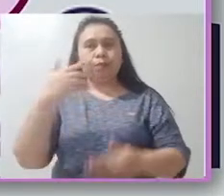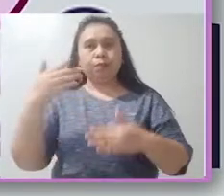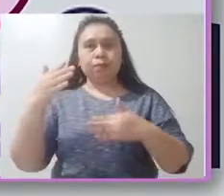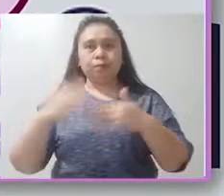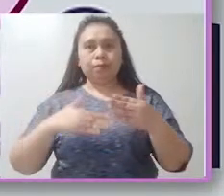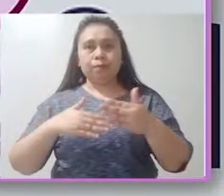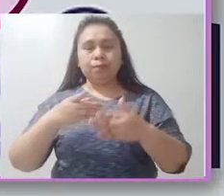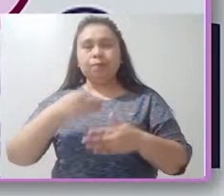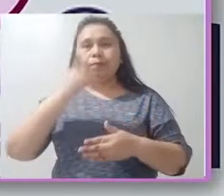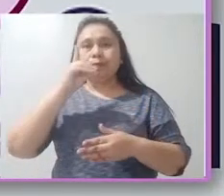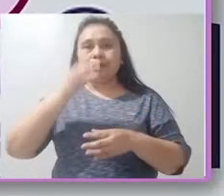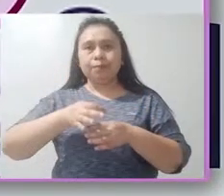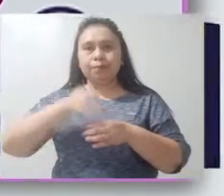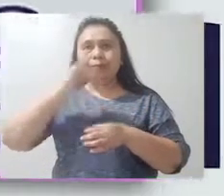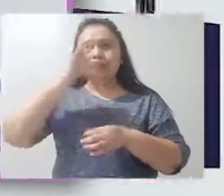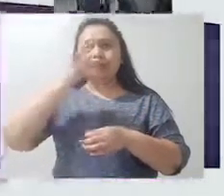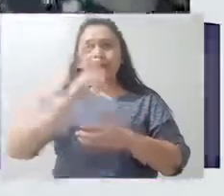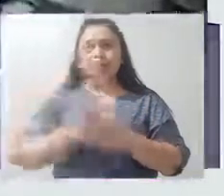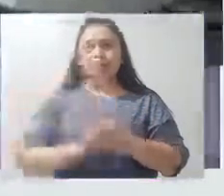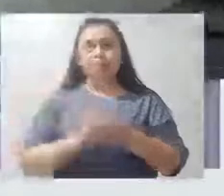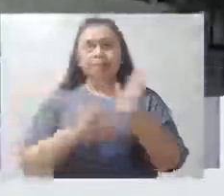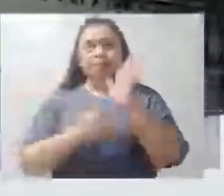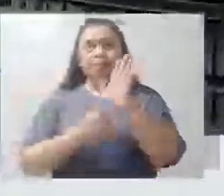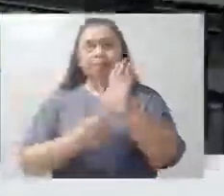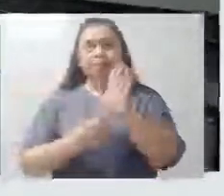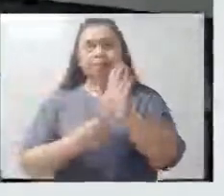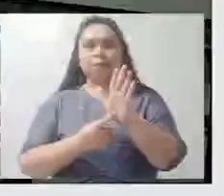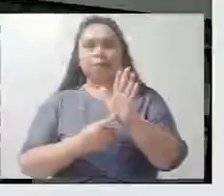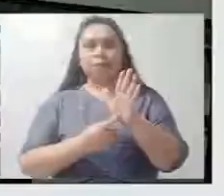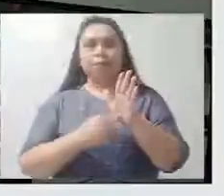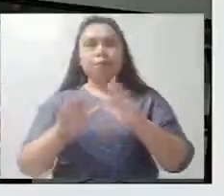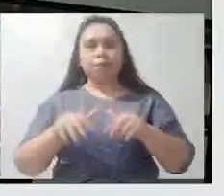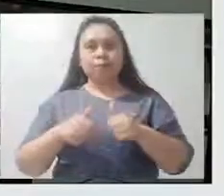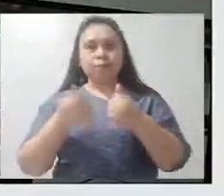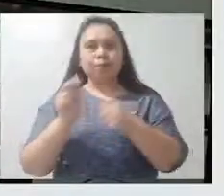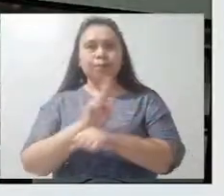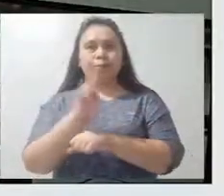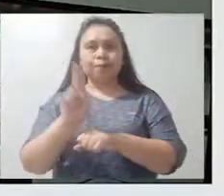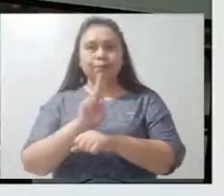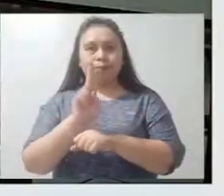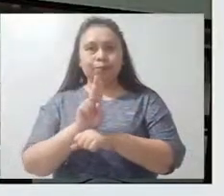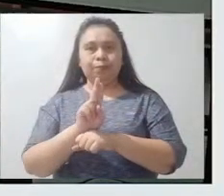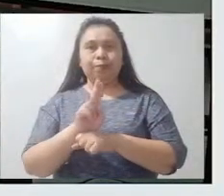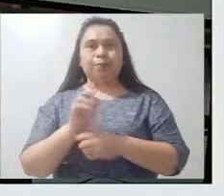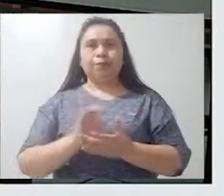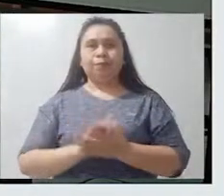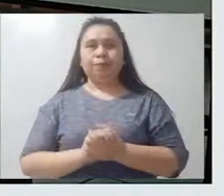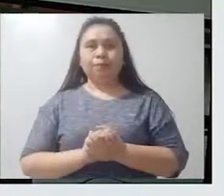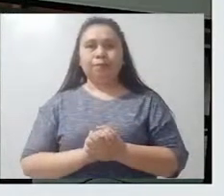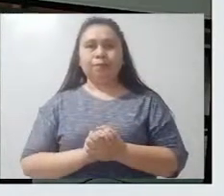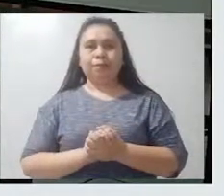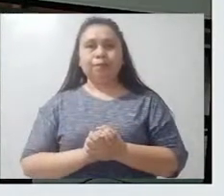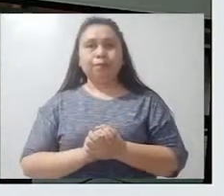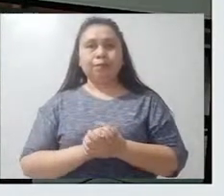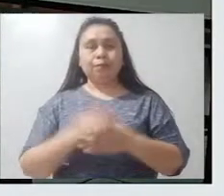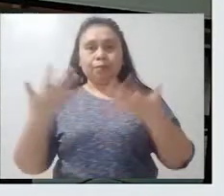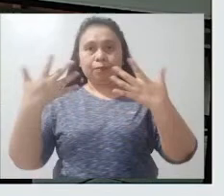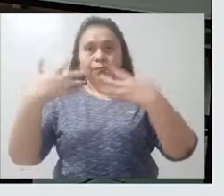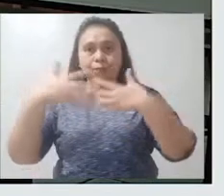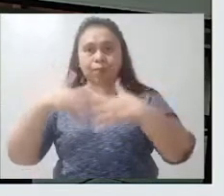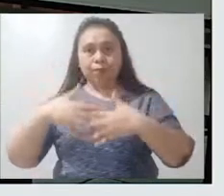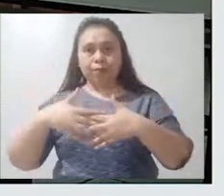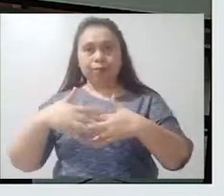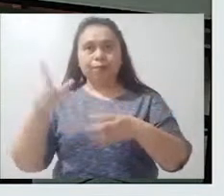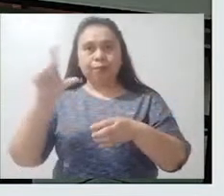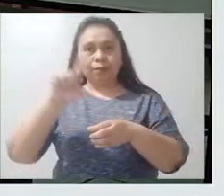a drinking straw. I will show you how to use a beaker and a stirring rod. We will mix